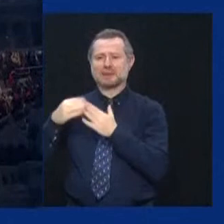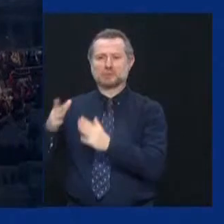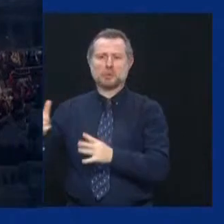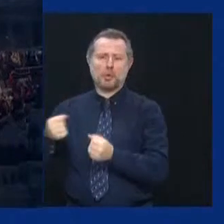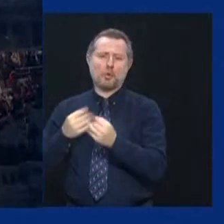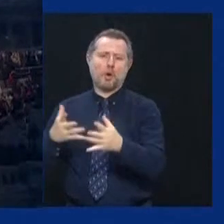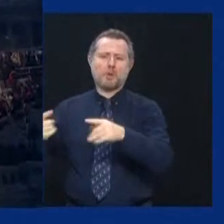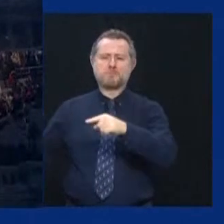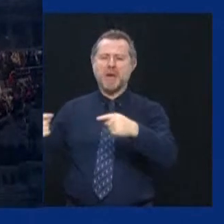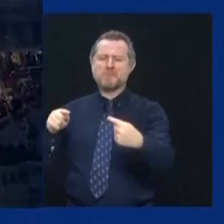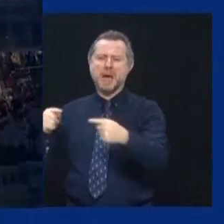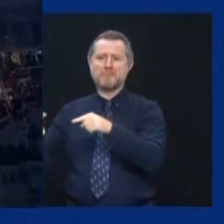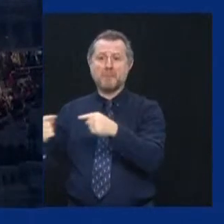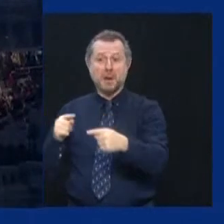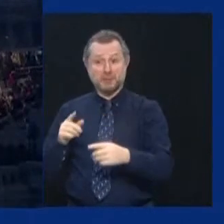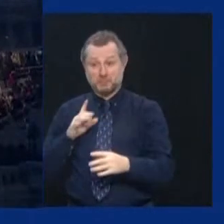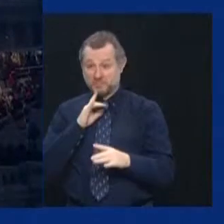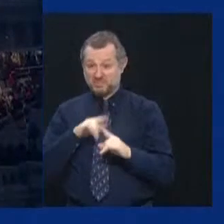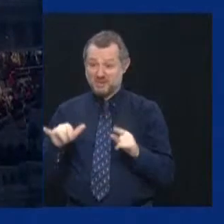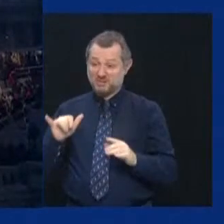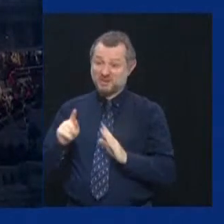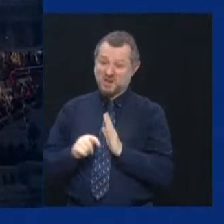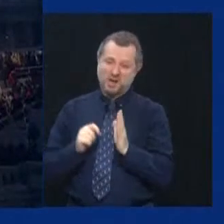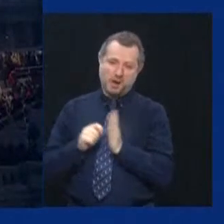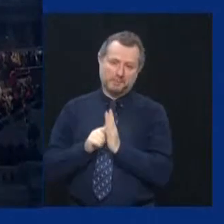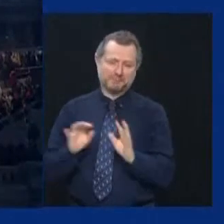this. Nothing like this.